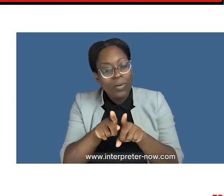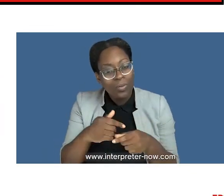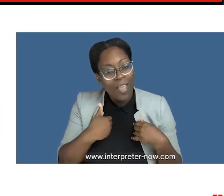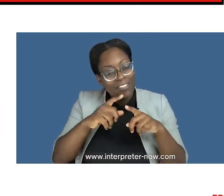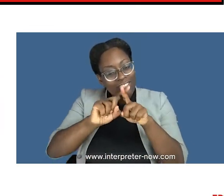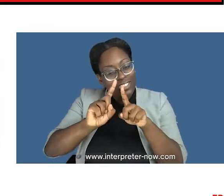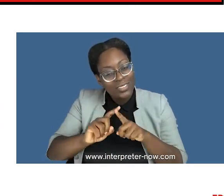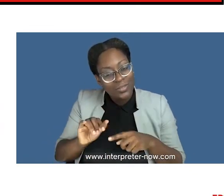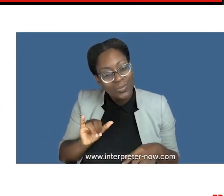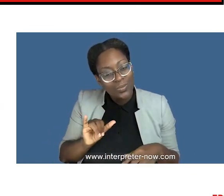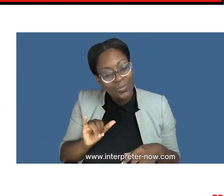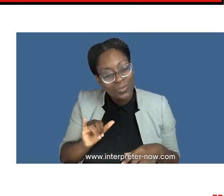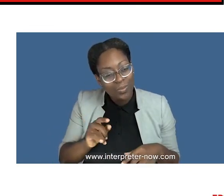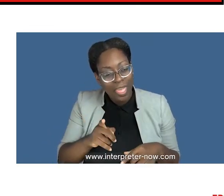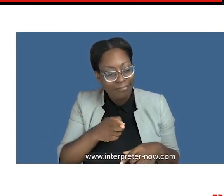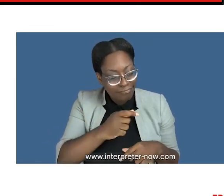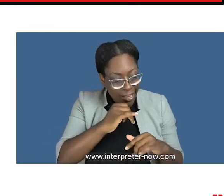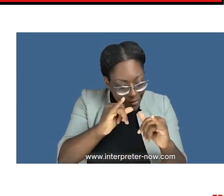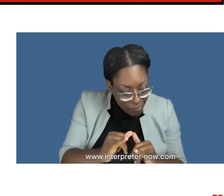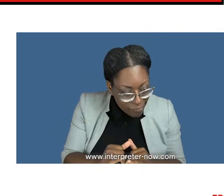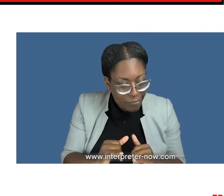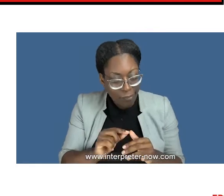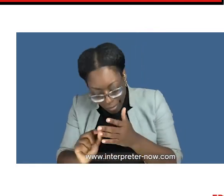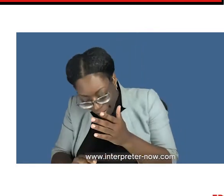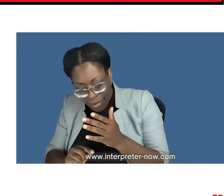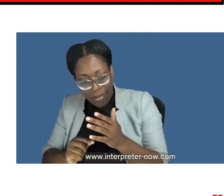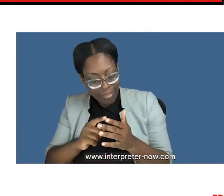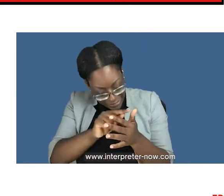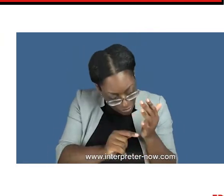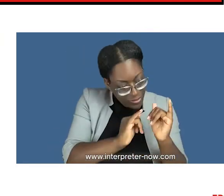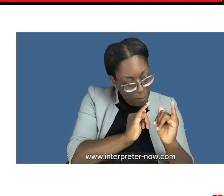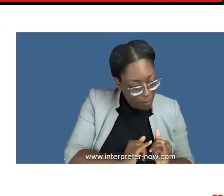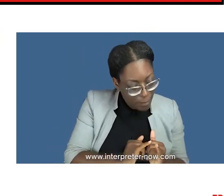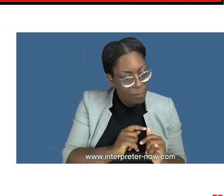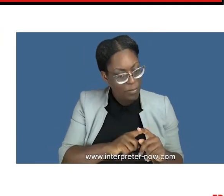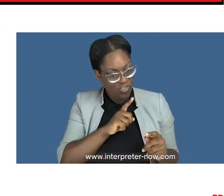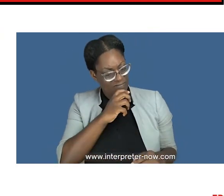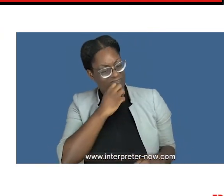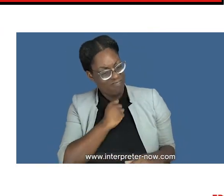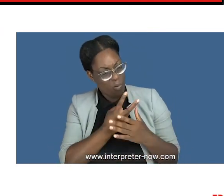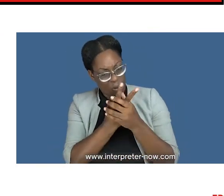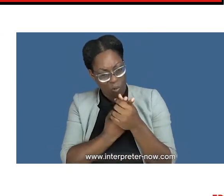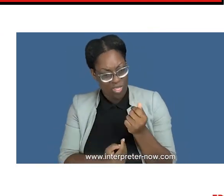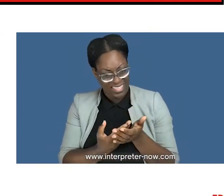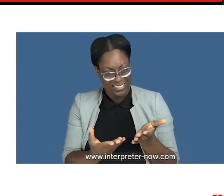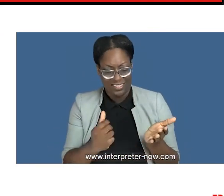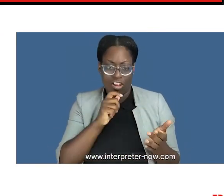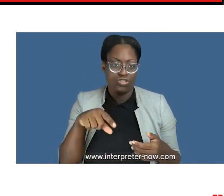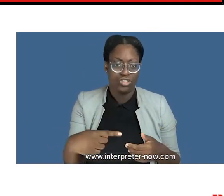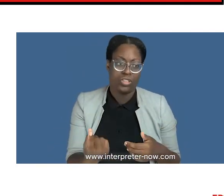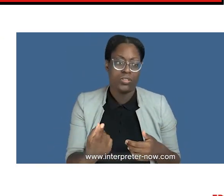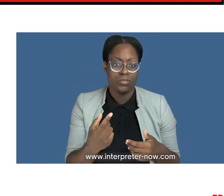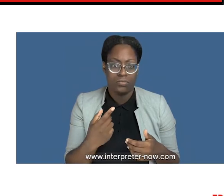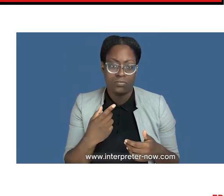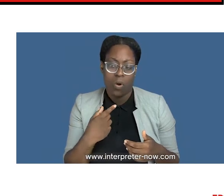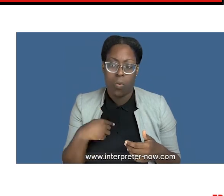own experiences, and trust those experiences as well. Trust each other beyond that initial